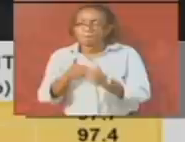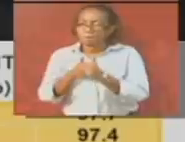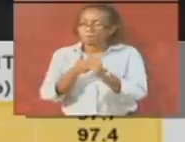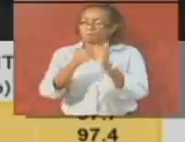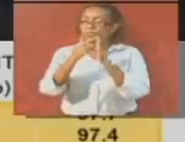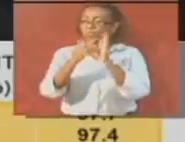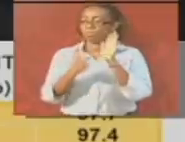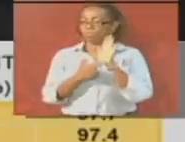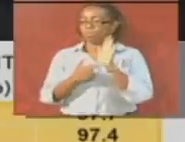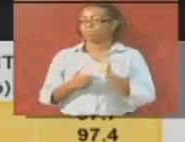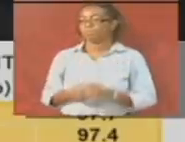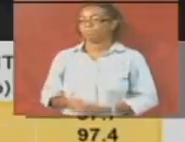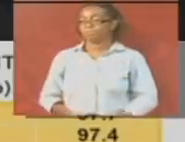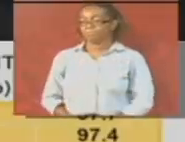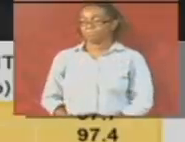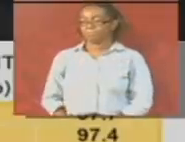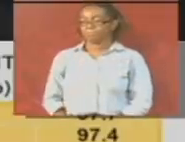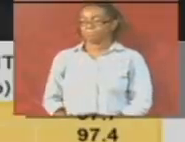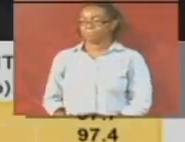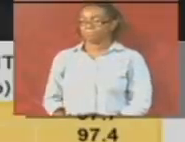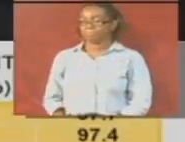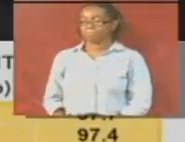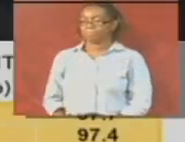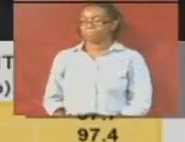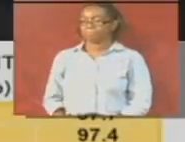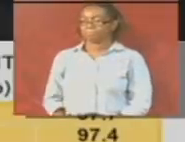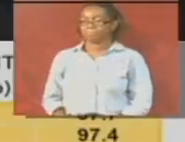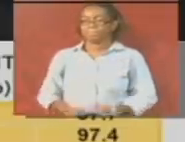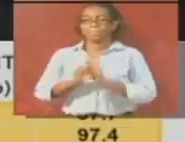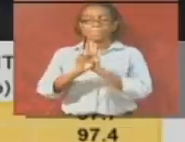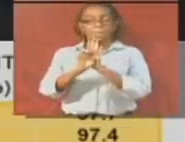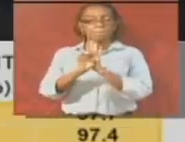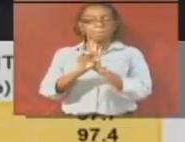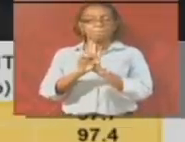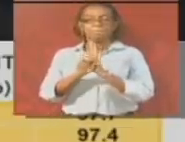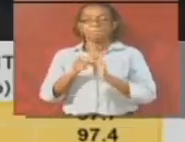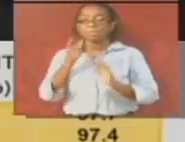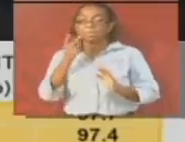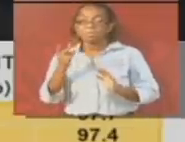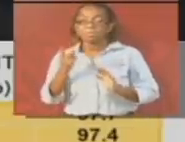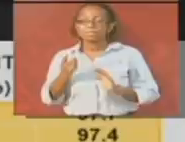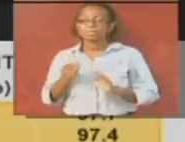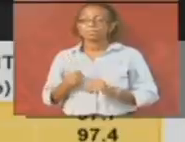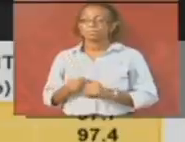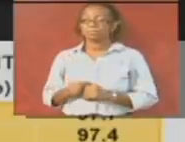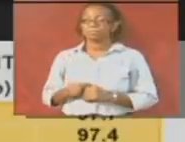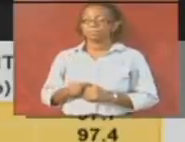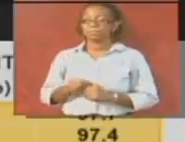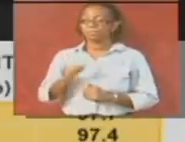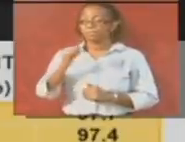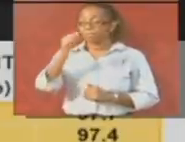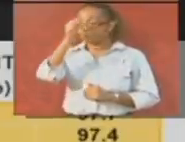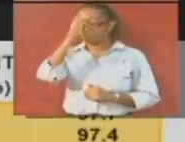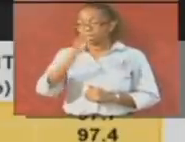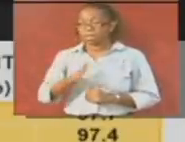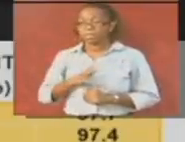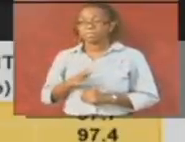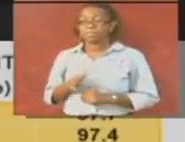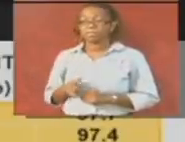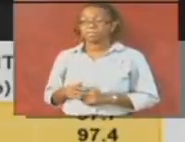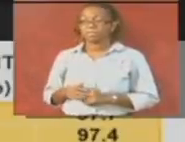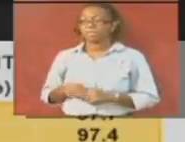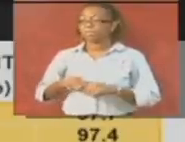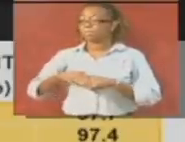you see, specifically items 8 to 14, men showed significantly less